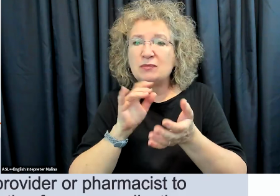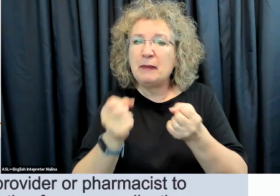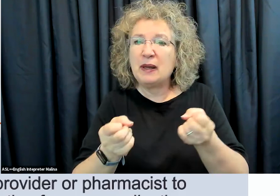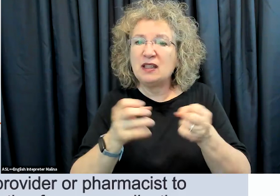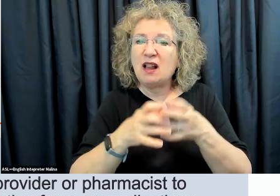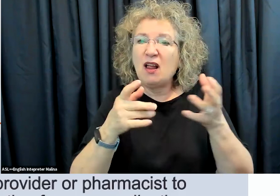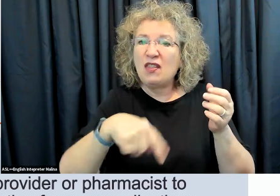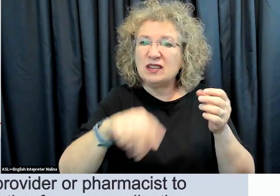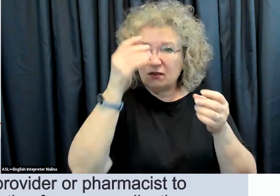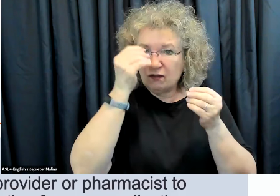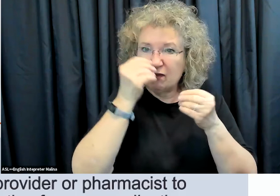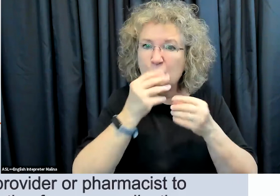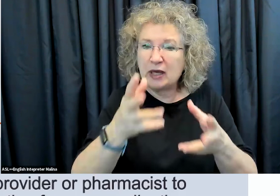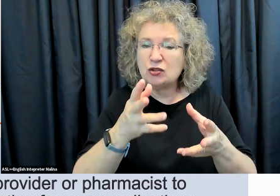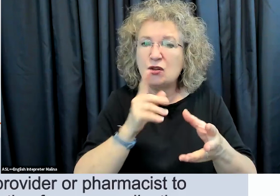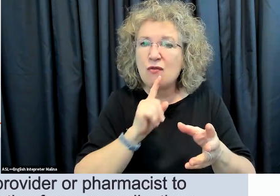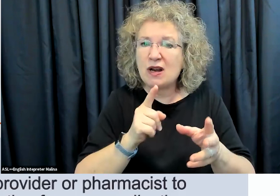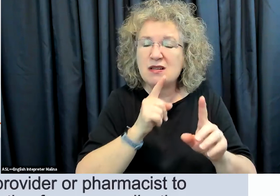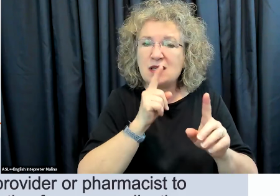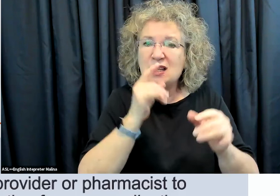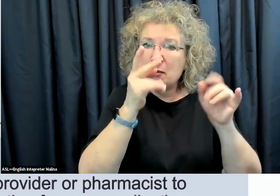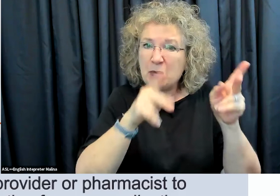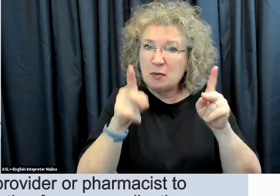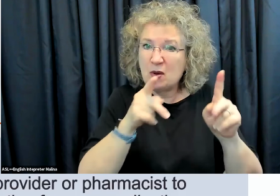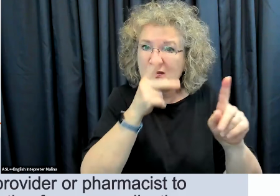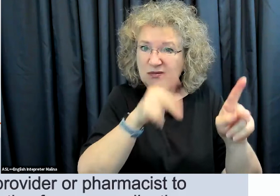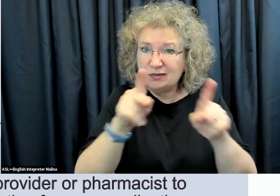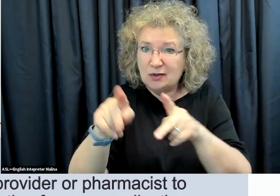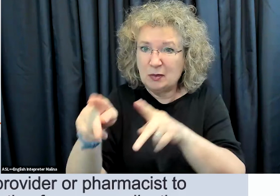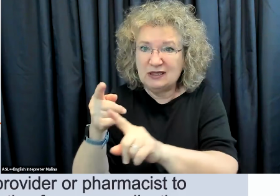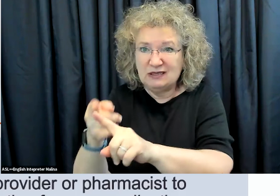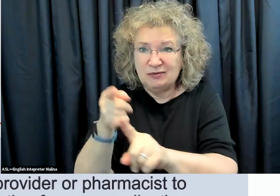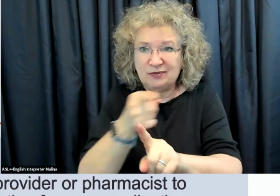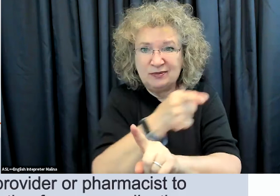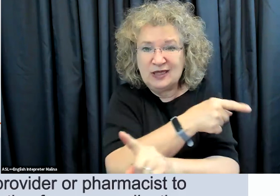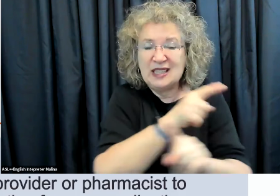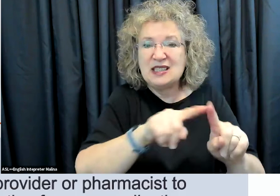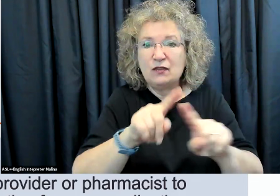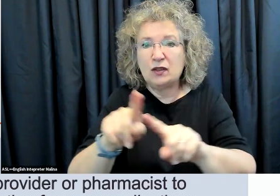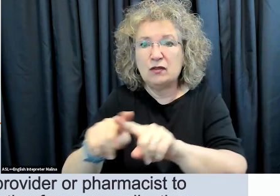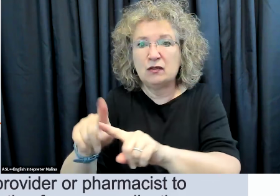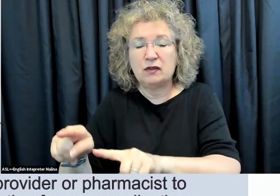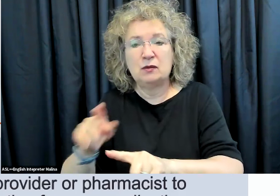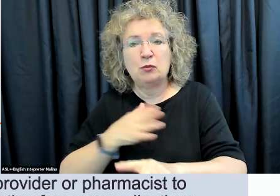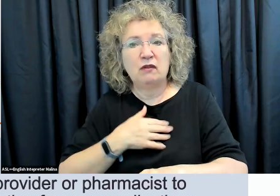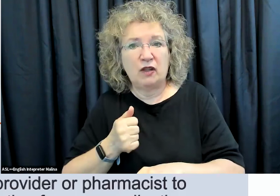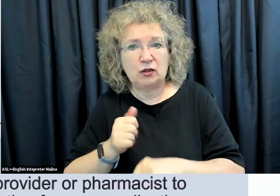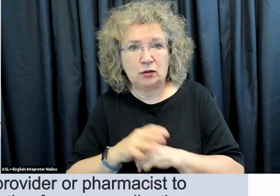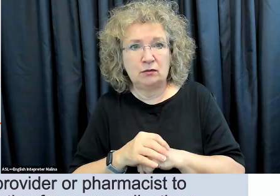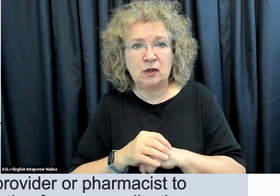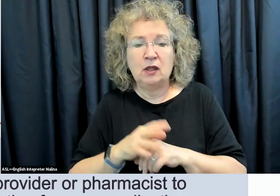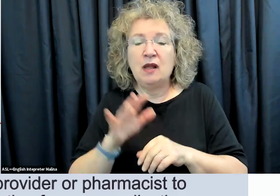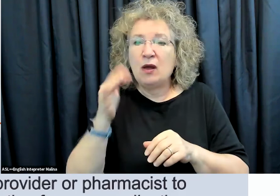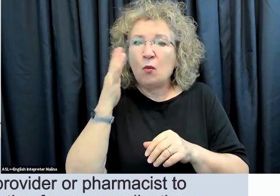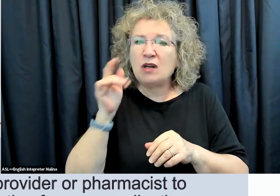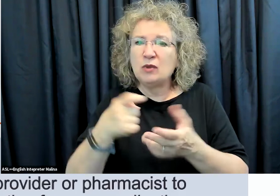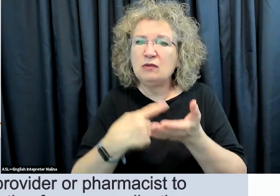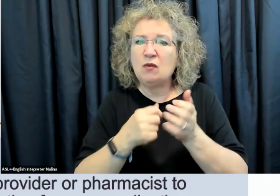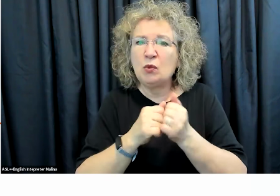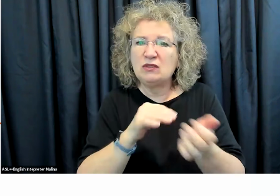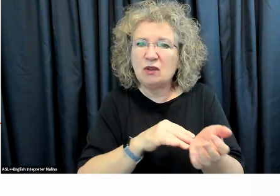expectations regarding how quickly resources can be brought in and that process to access them. Next